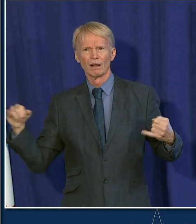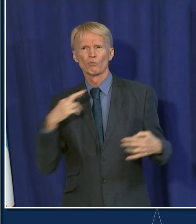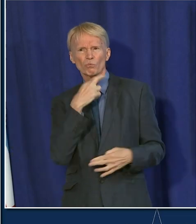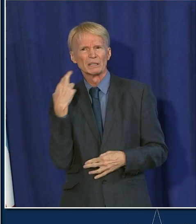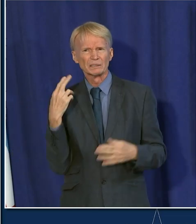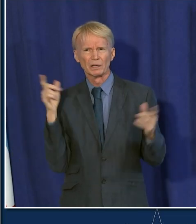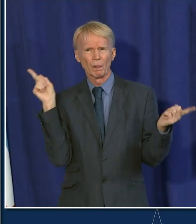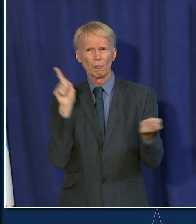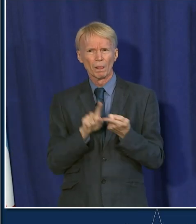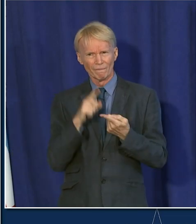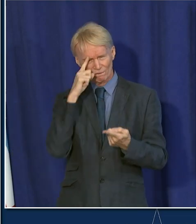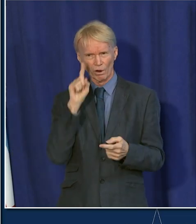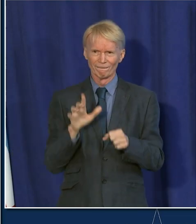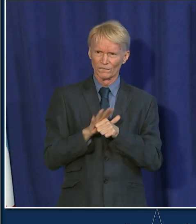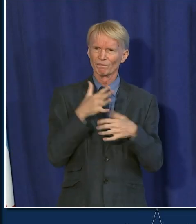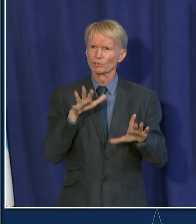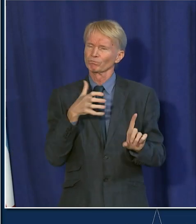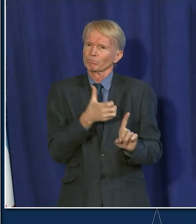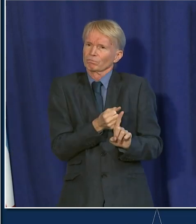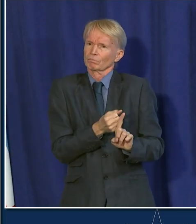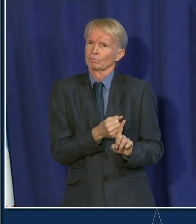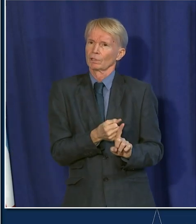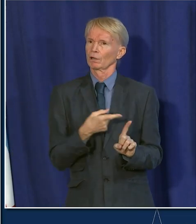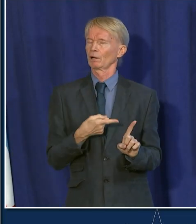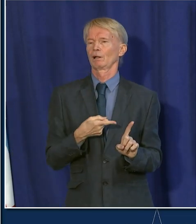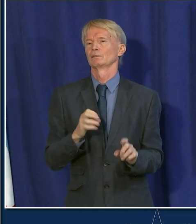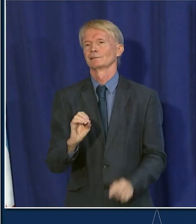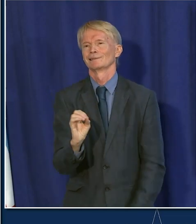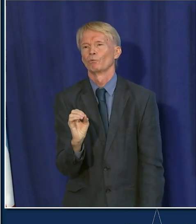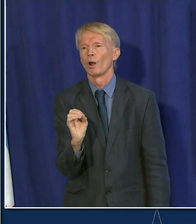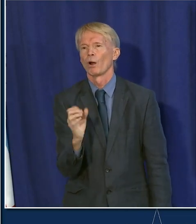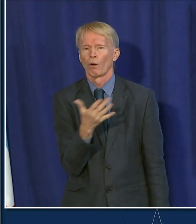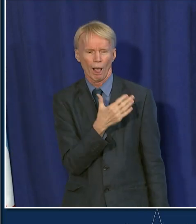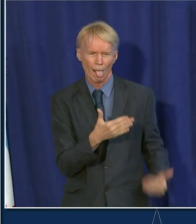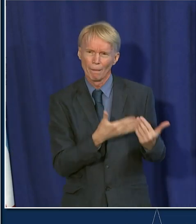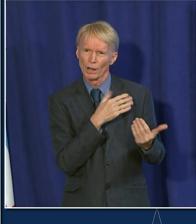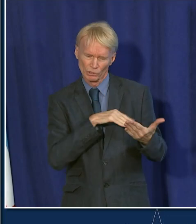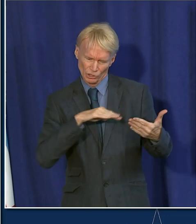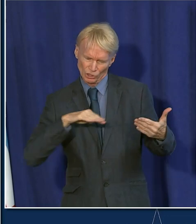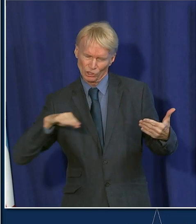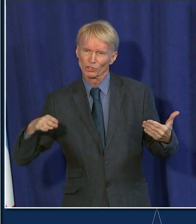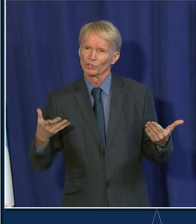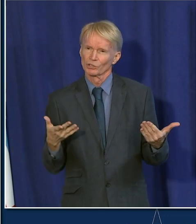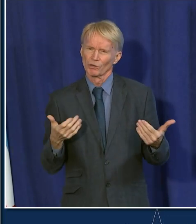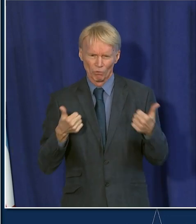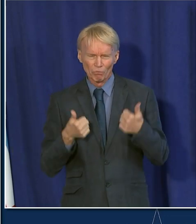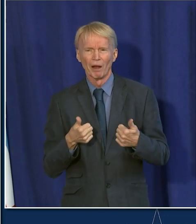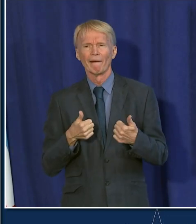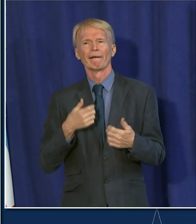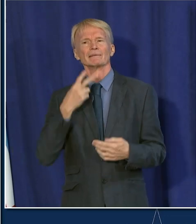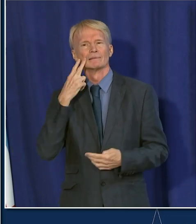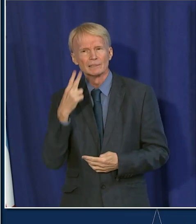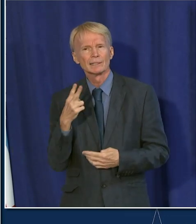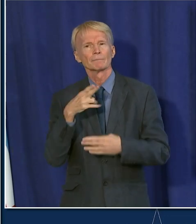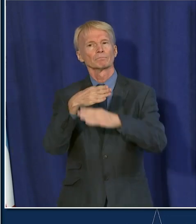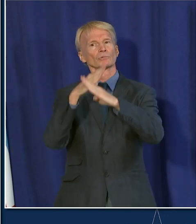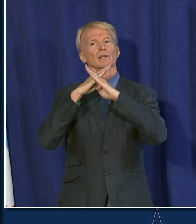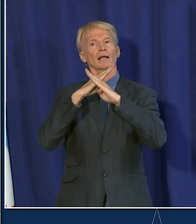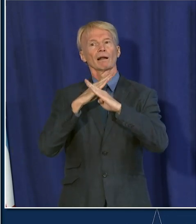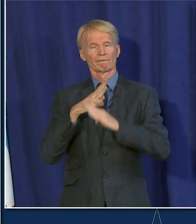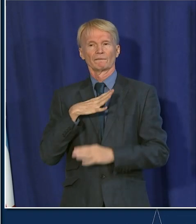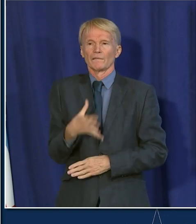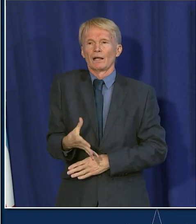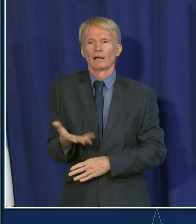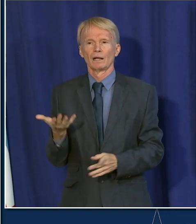fully vaccinated Chicagoans is almost to zero. And it's been really great to see how protective the vaccine has